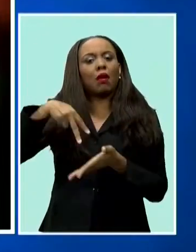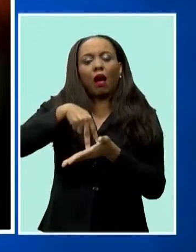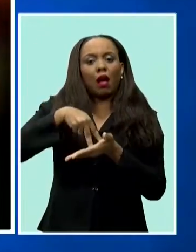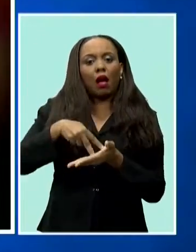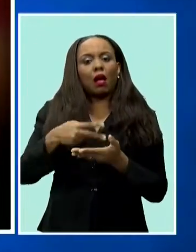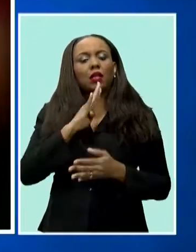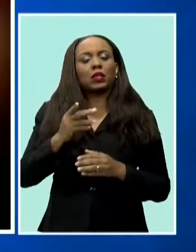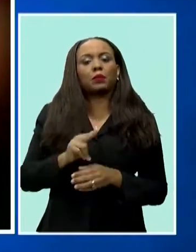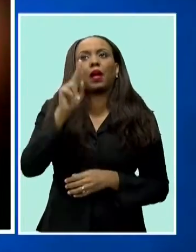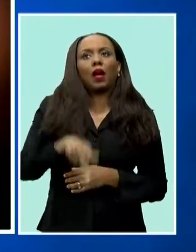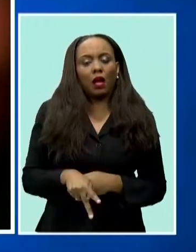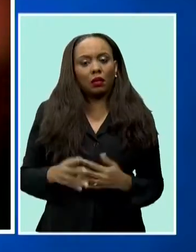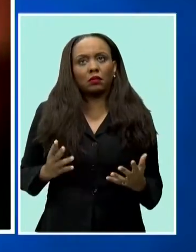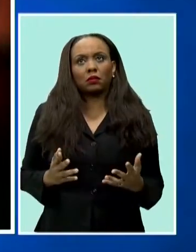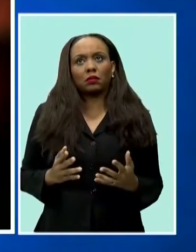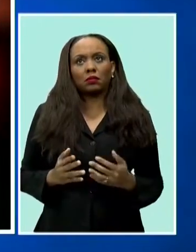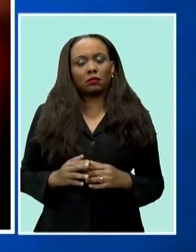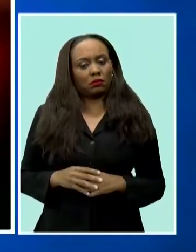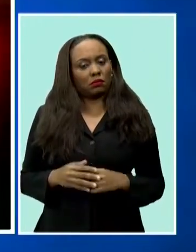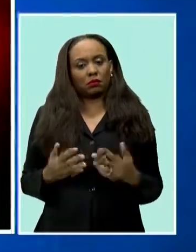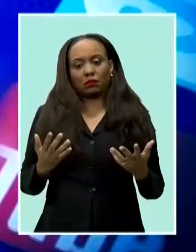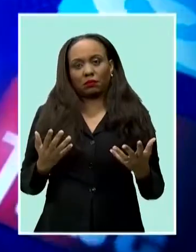say what...